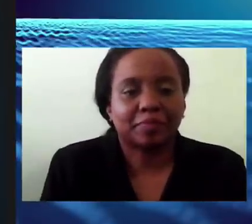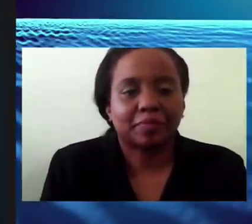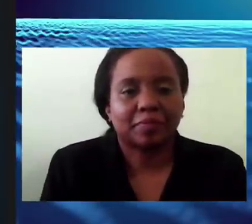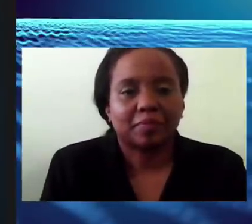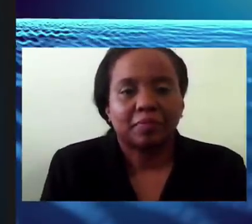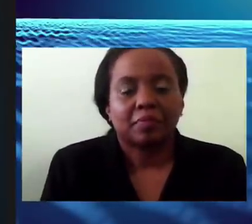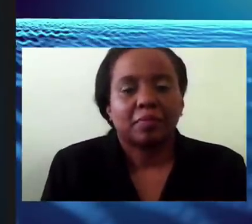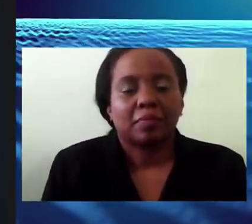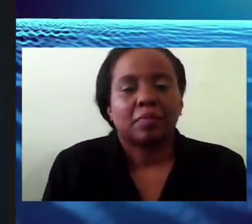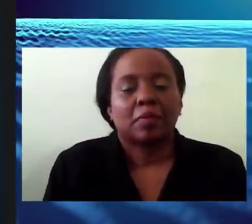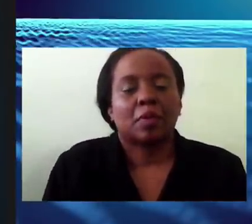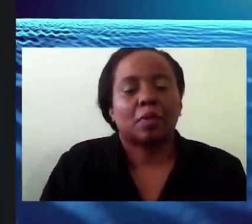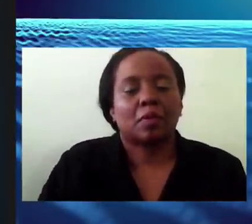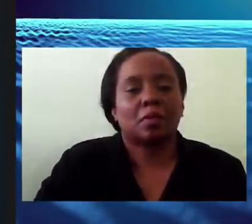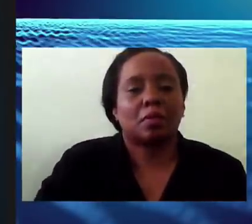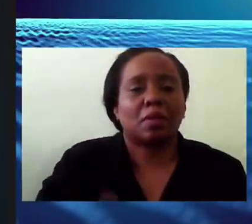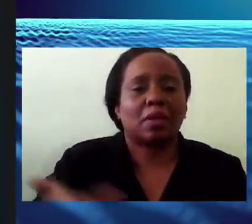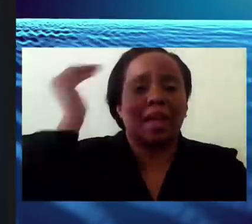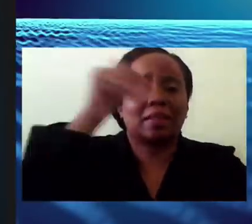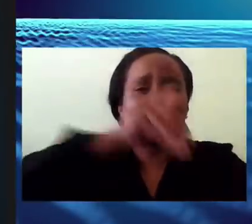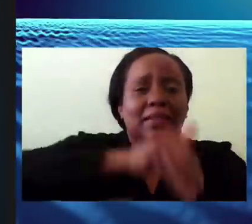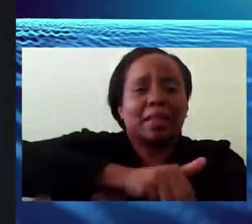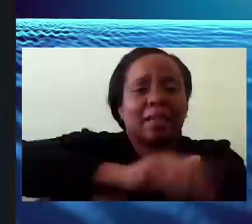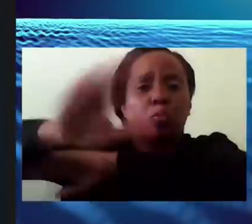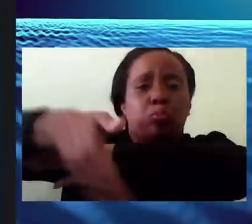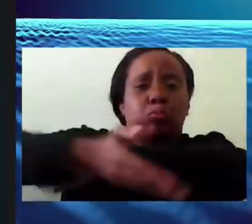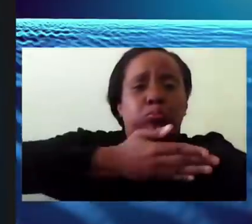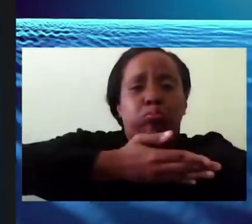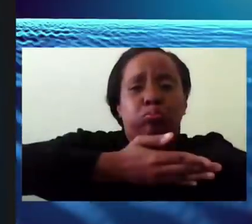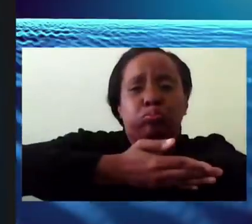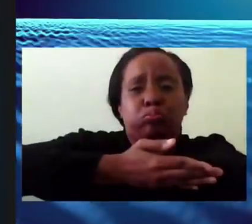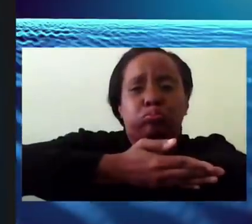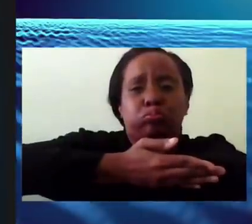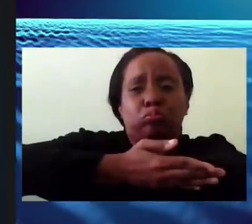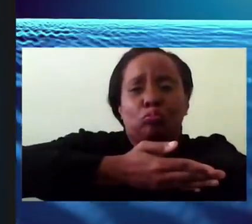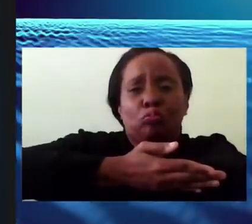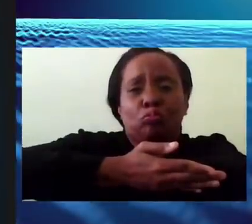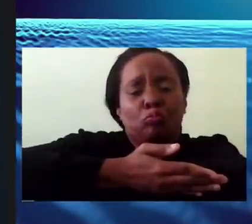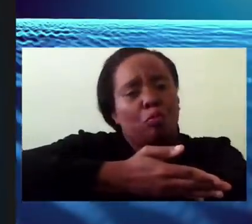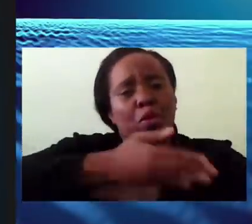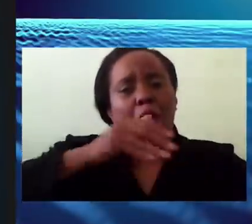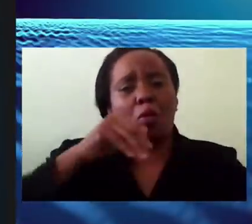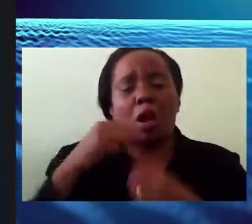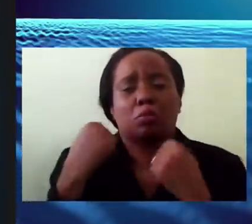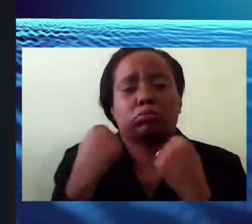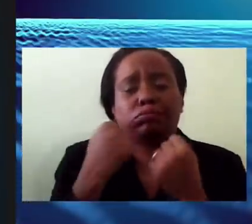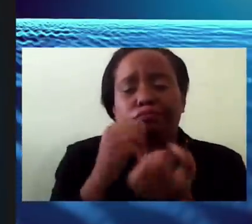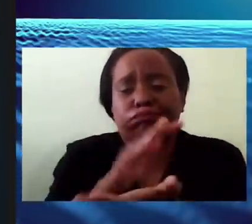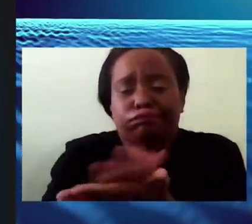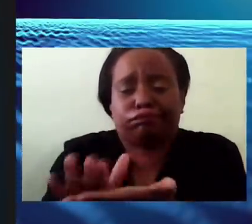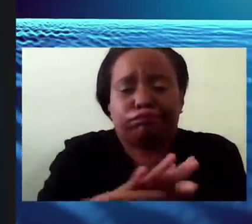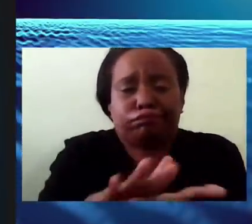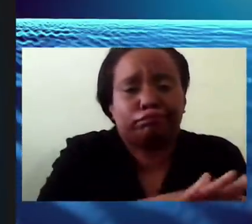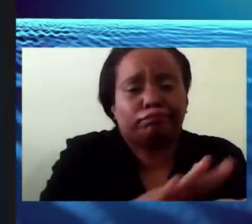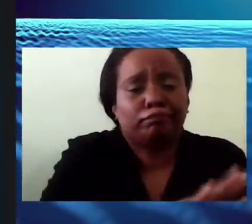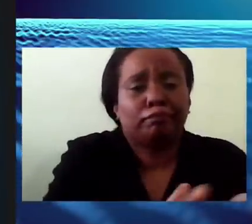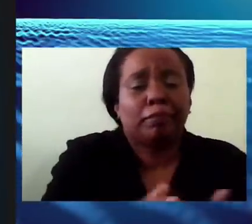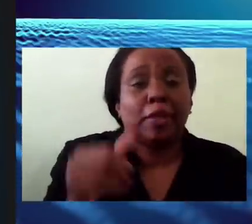last night and into this morning and all day. So since the press conference yesterday, you had